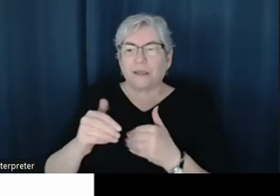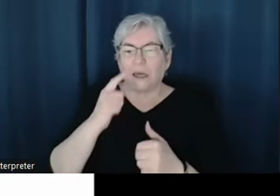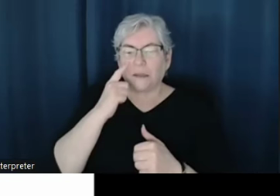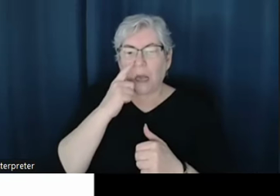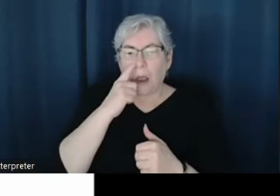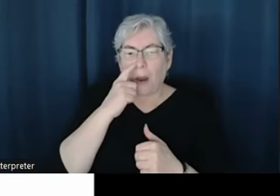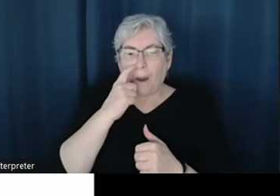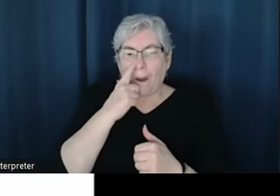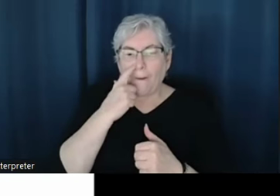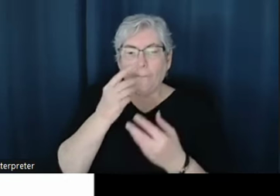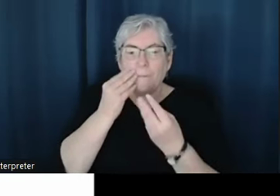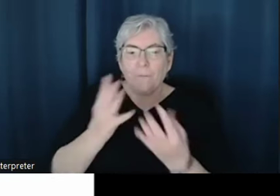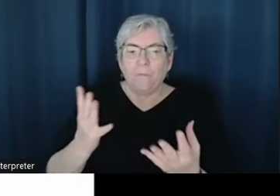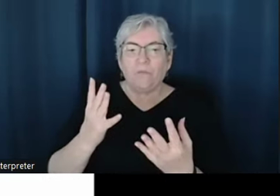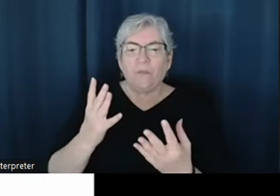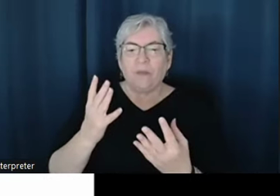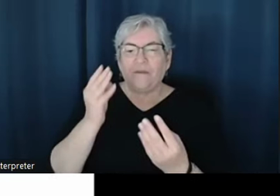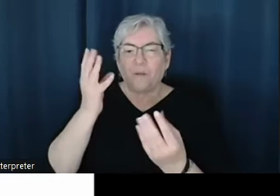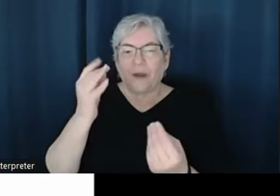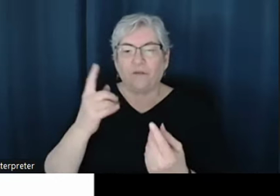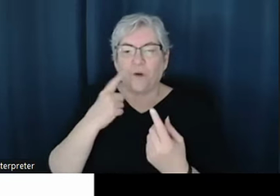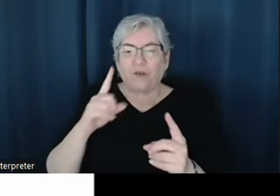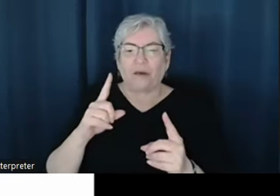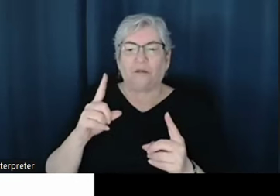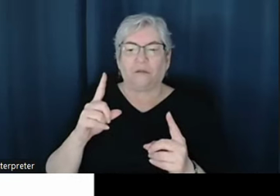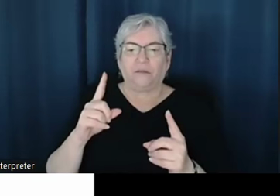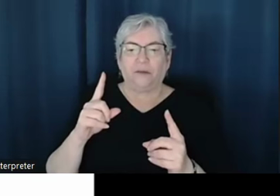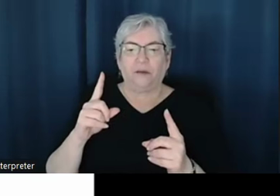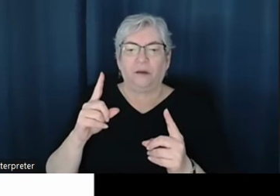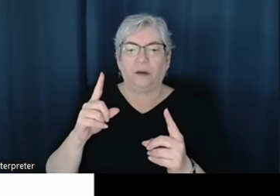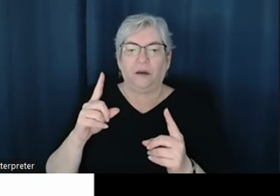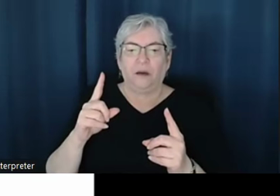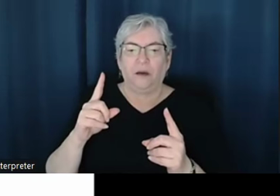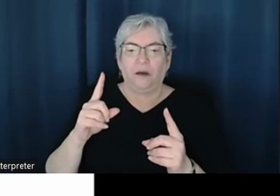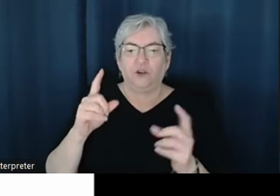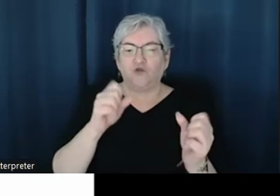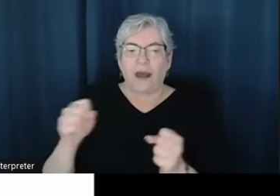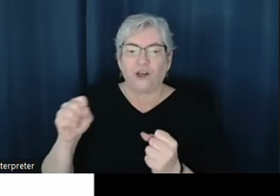Disseminating information about effective strategies and approaches. Next slide.